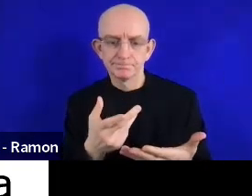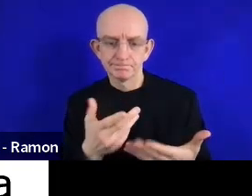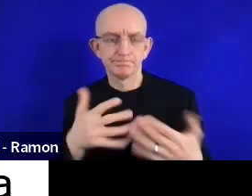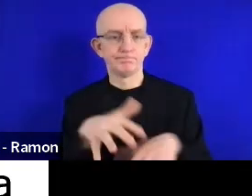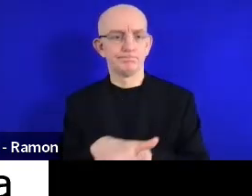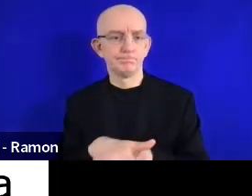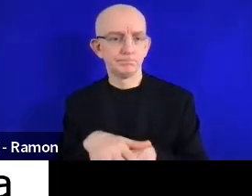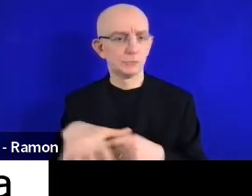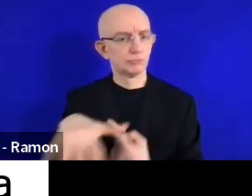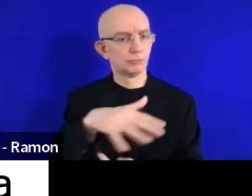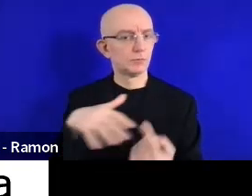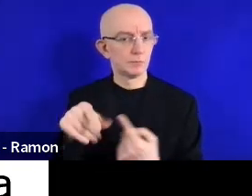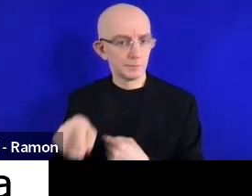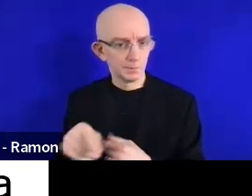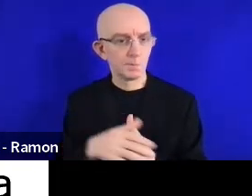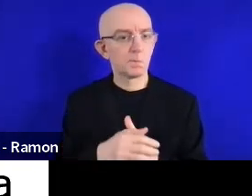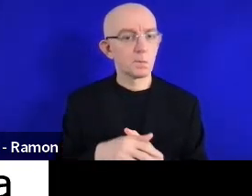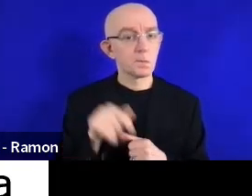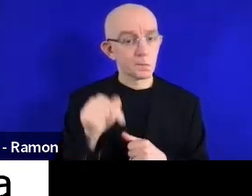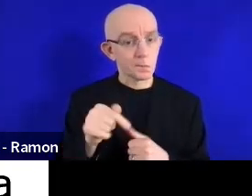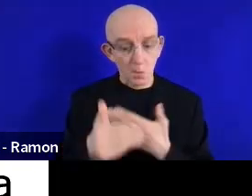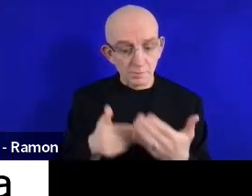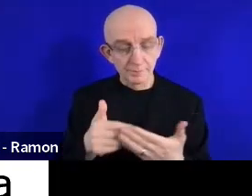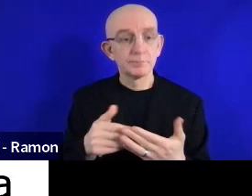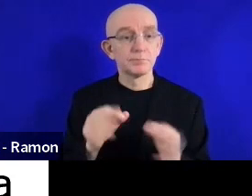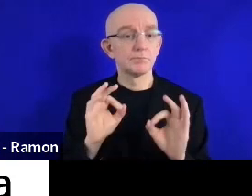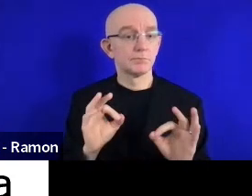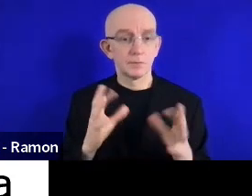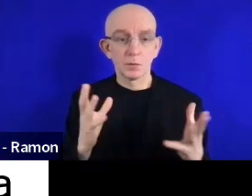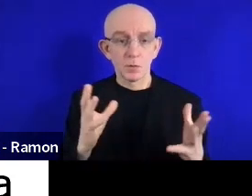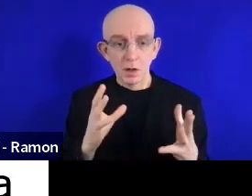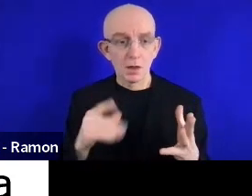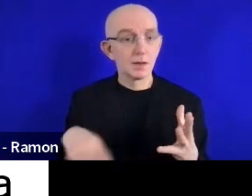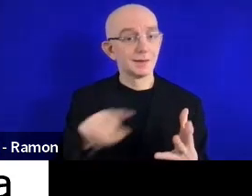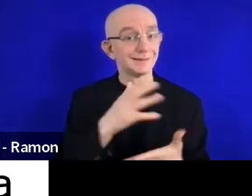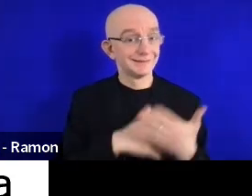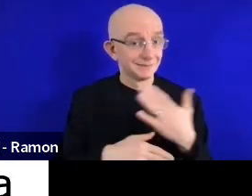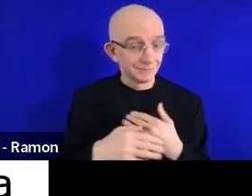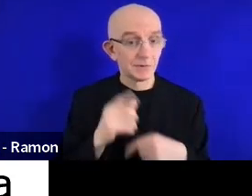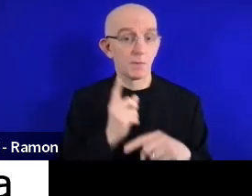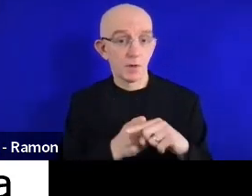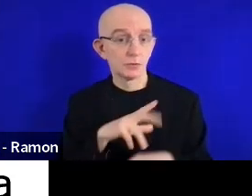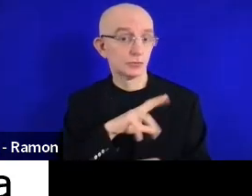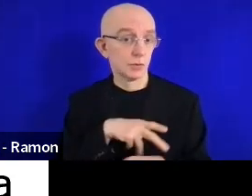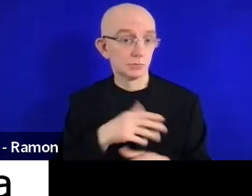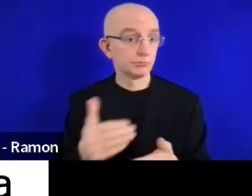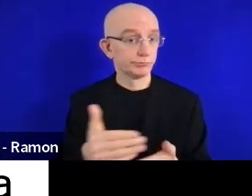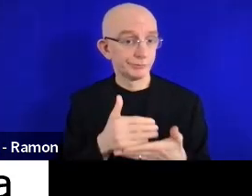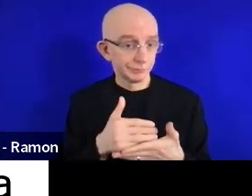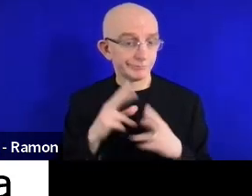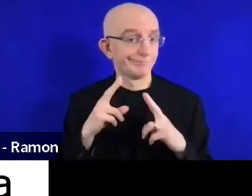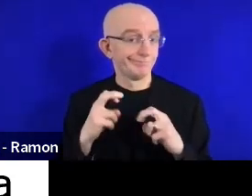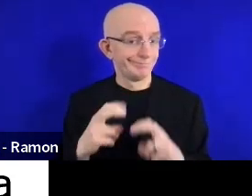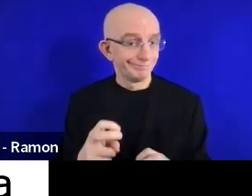of persons with disabilities, and this was to inform alternative options for